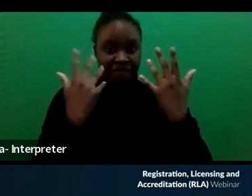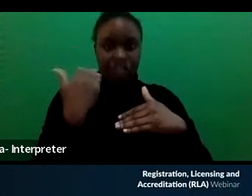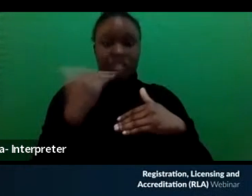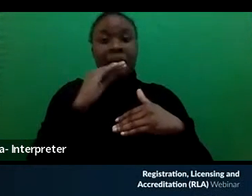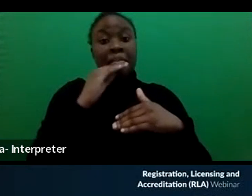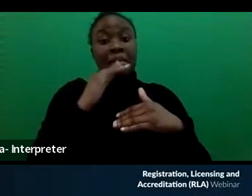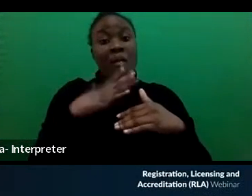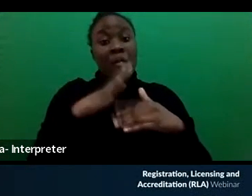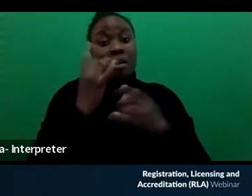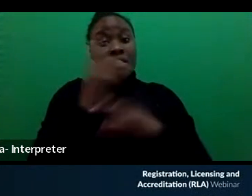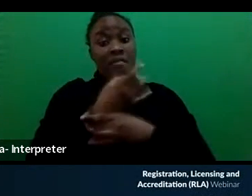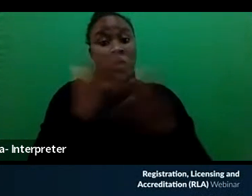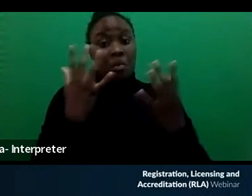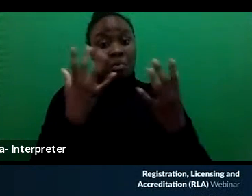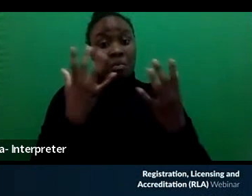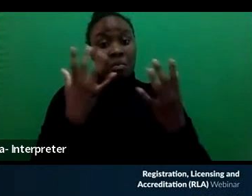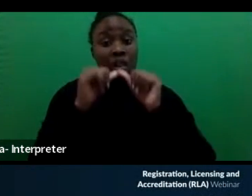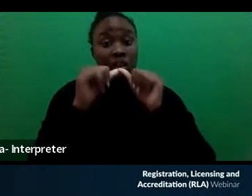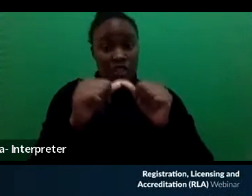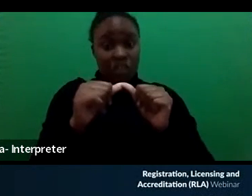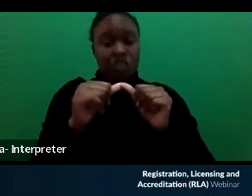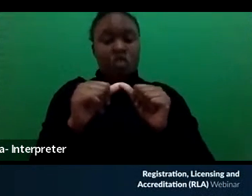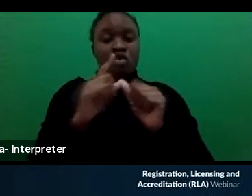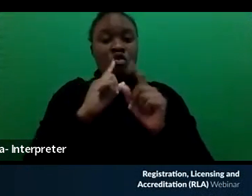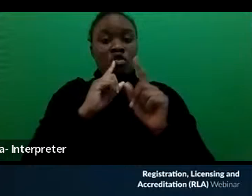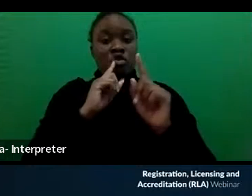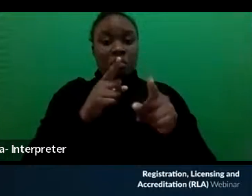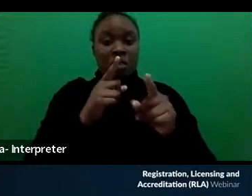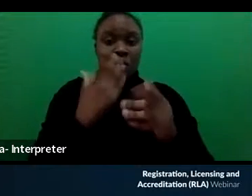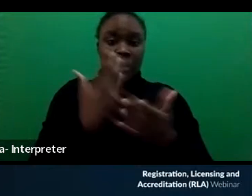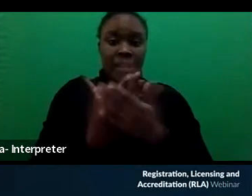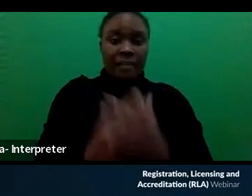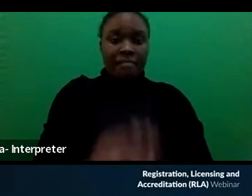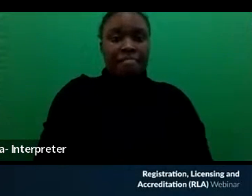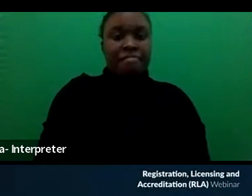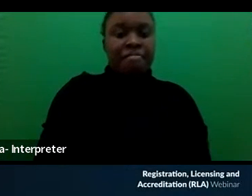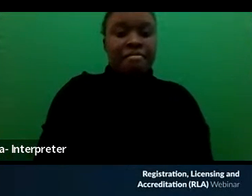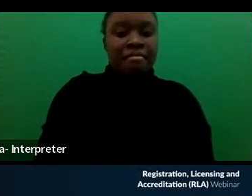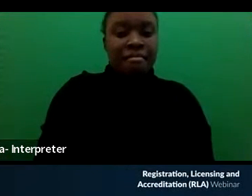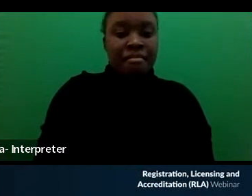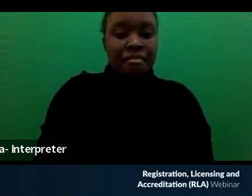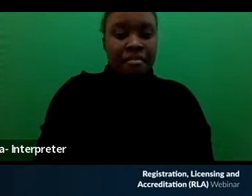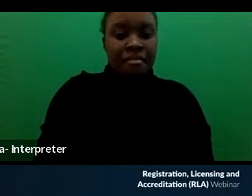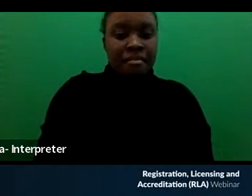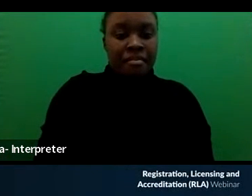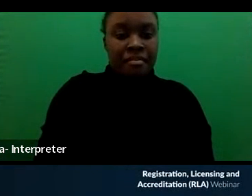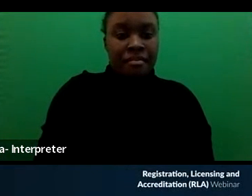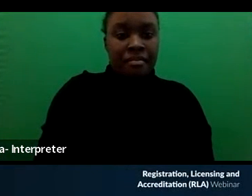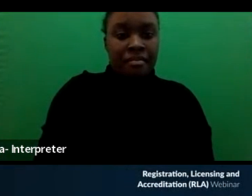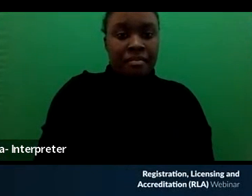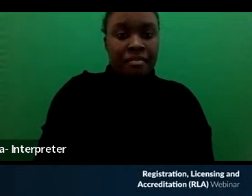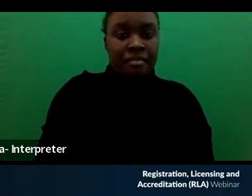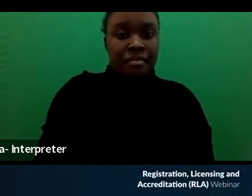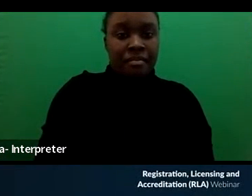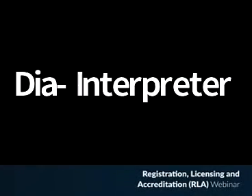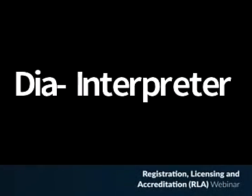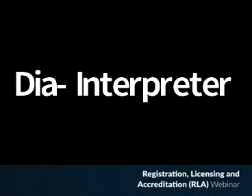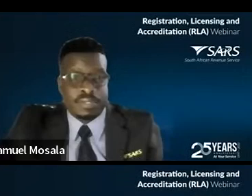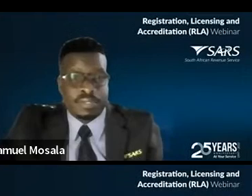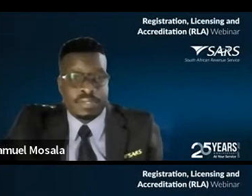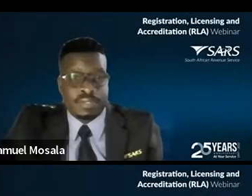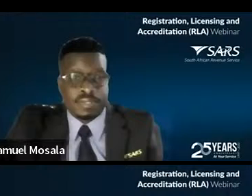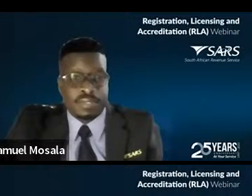will continue and respond to all questions that were posed to us. All questions that we have received, responses will be filtered and you'll get